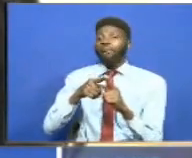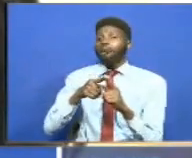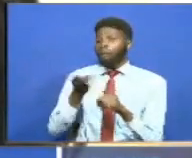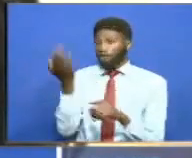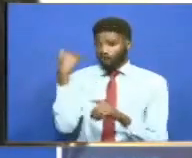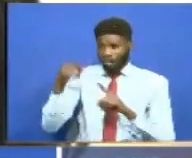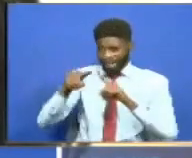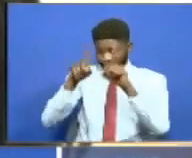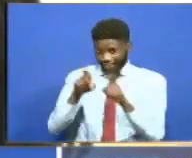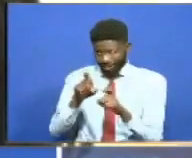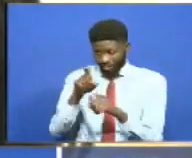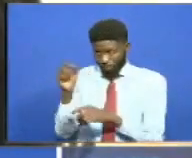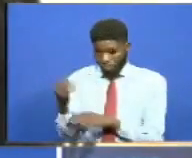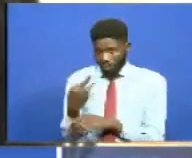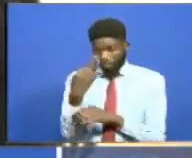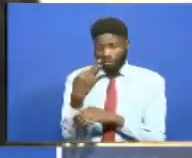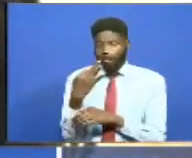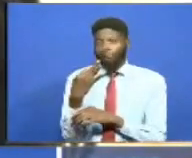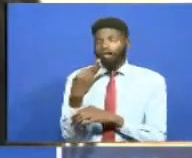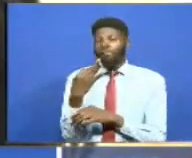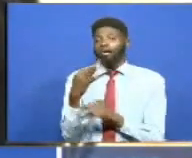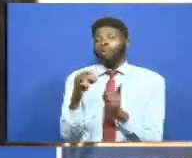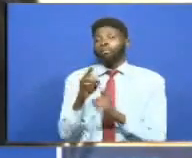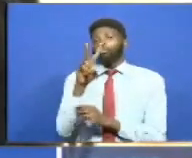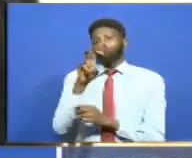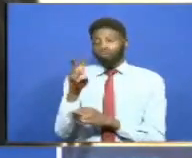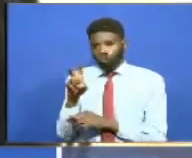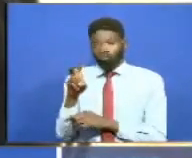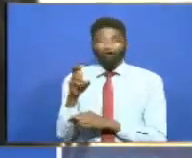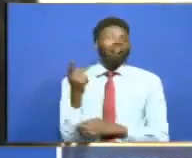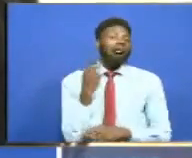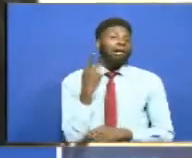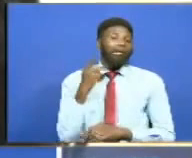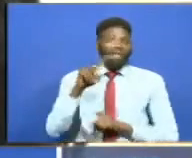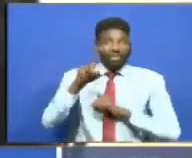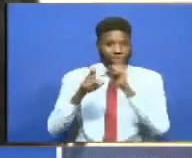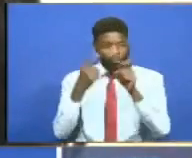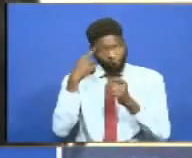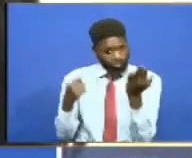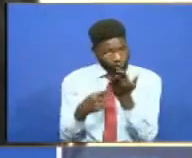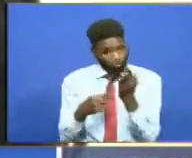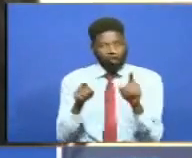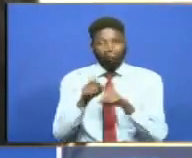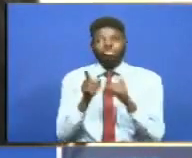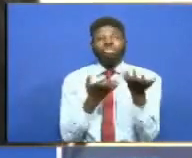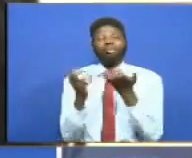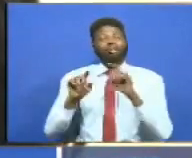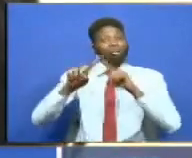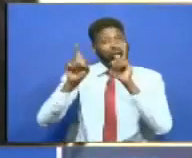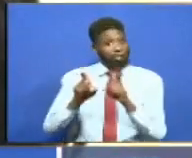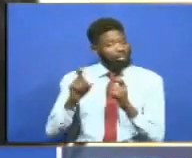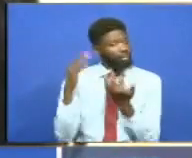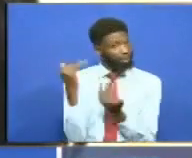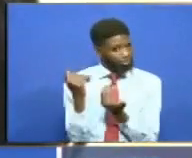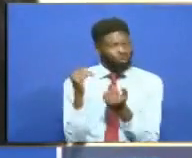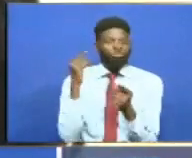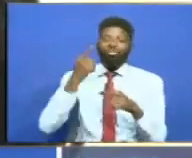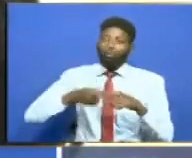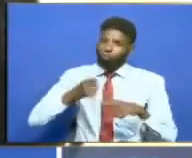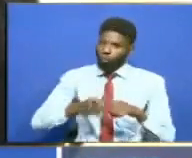2020 NEC examinations for technical and business examinations is expected a total of